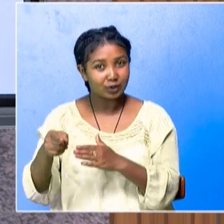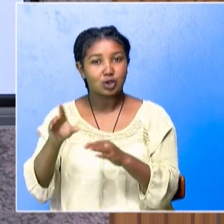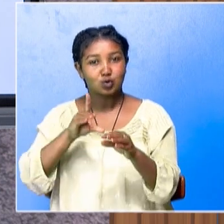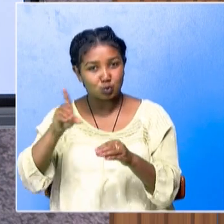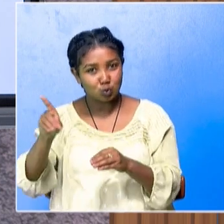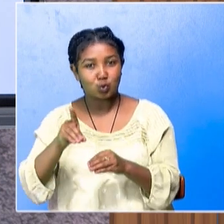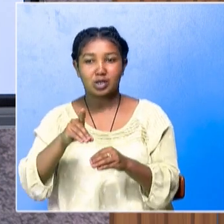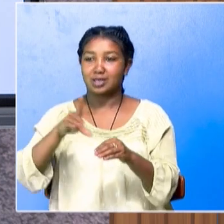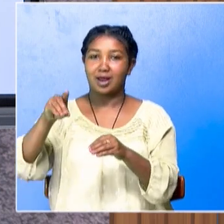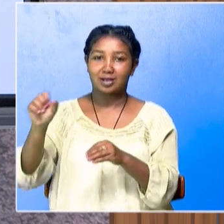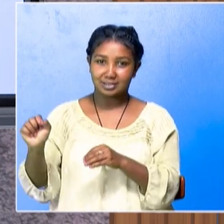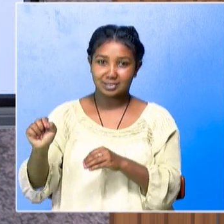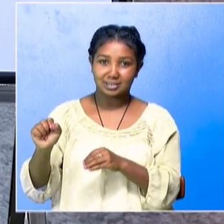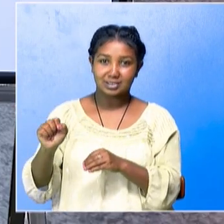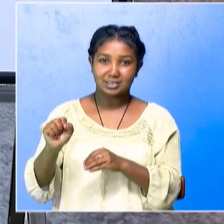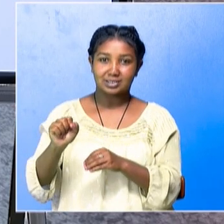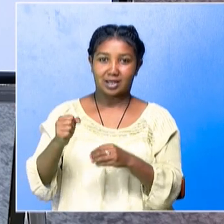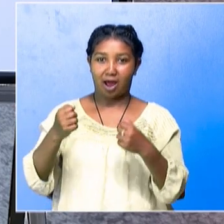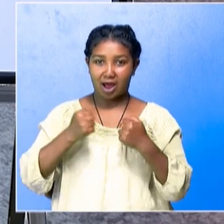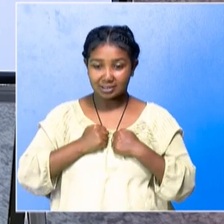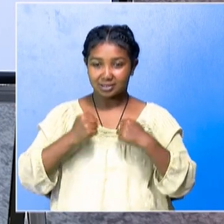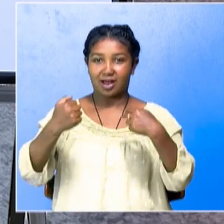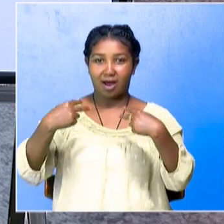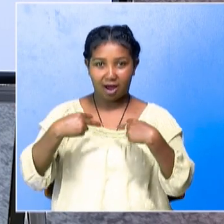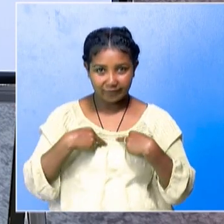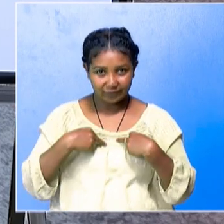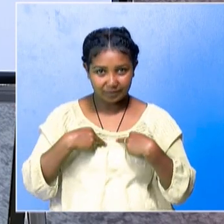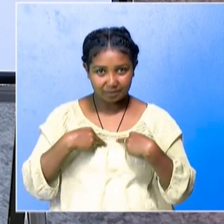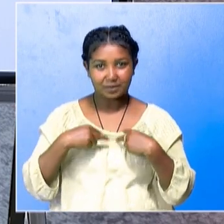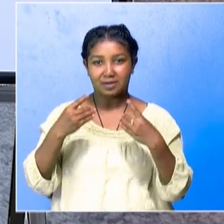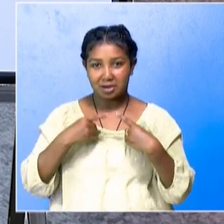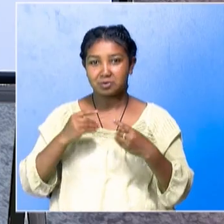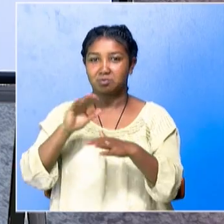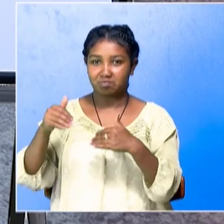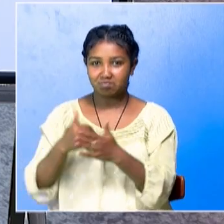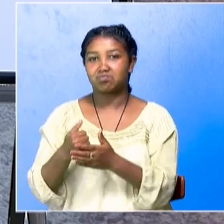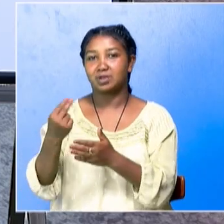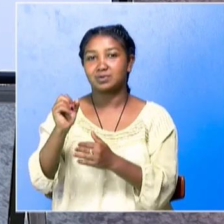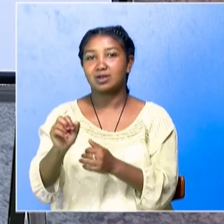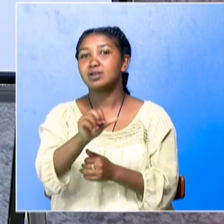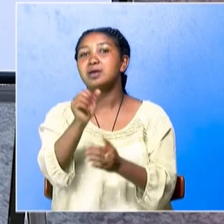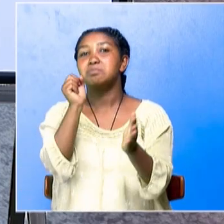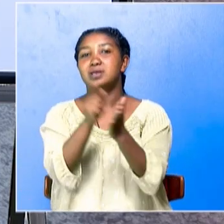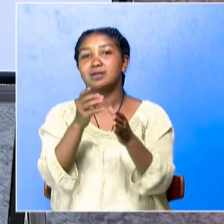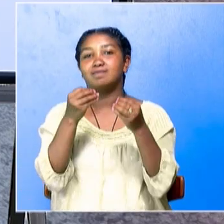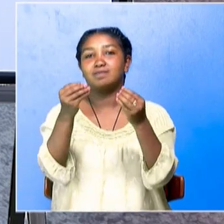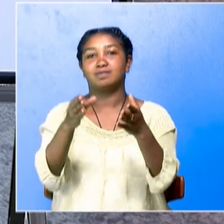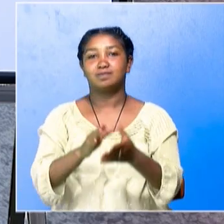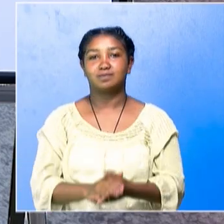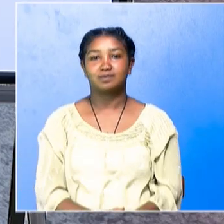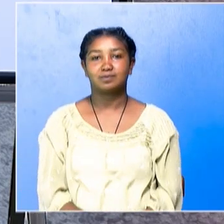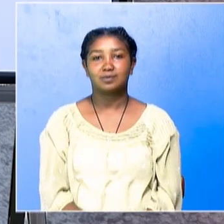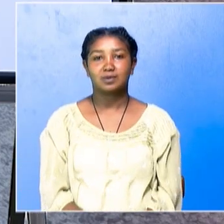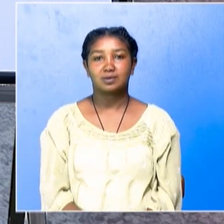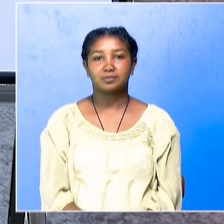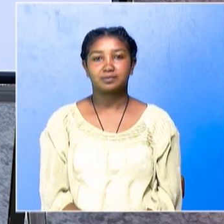do and does and has and also have. Here is, let me give you some example with